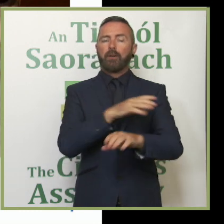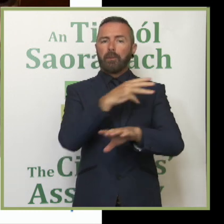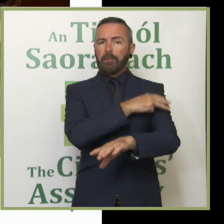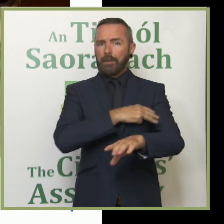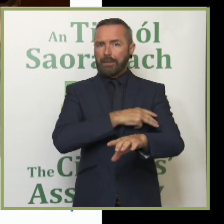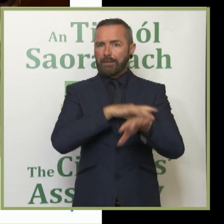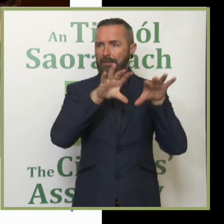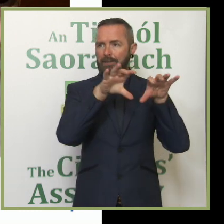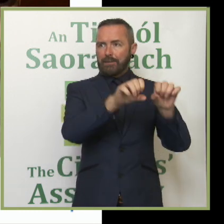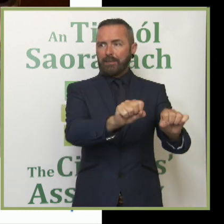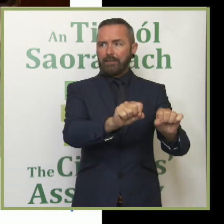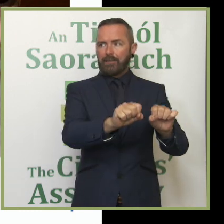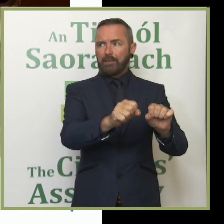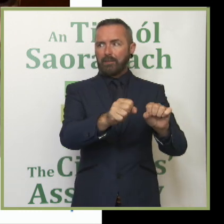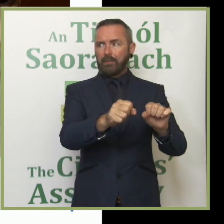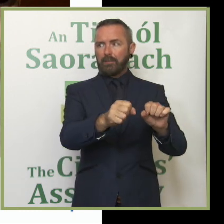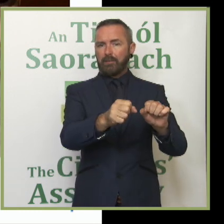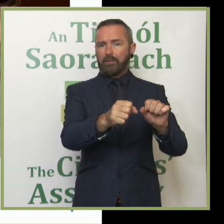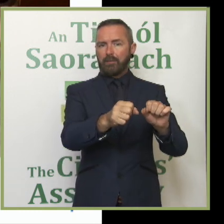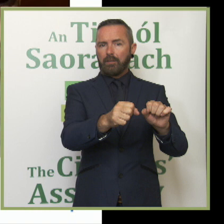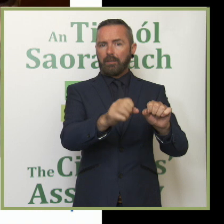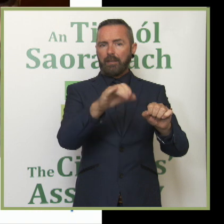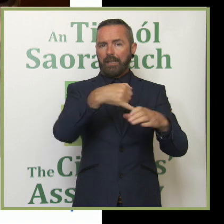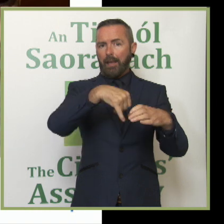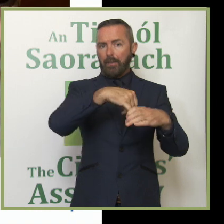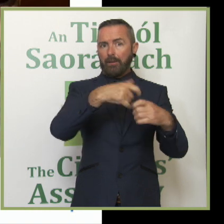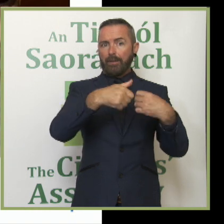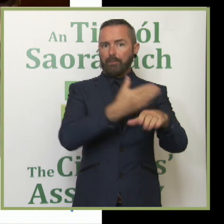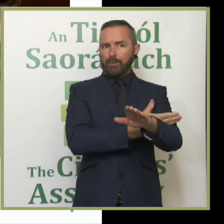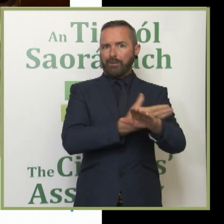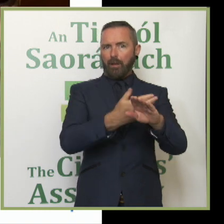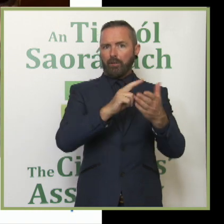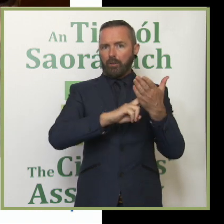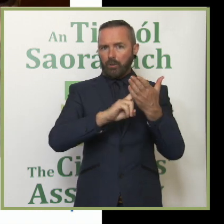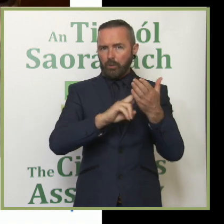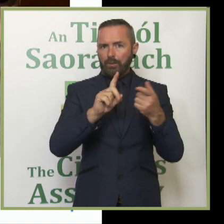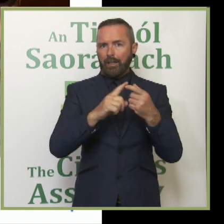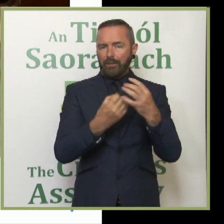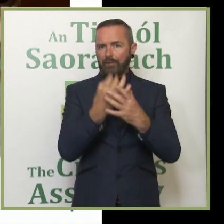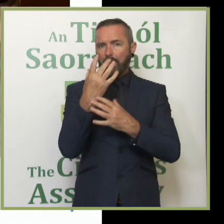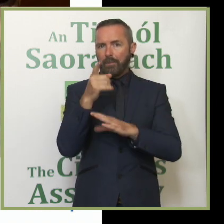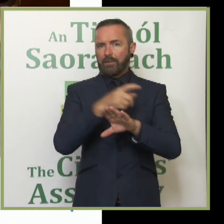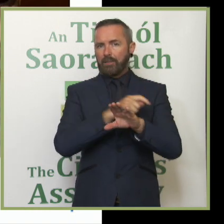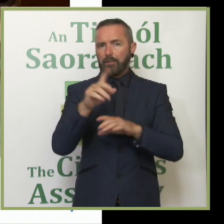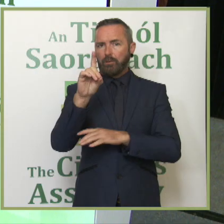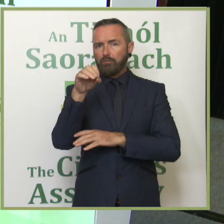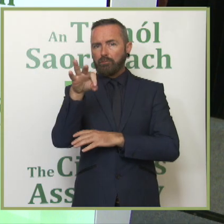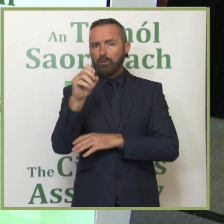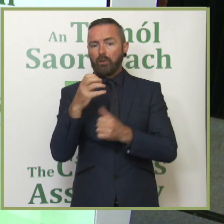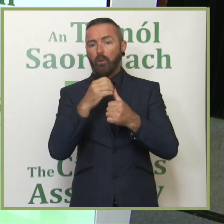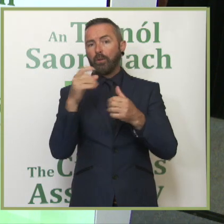seizing precursor chemicals, which are an indication of manufacturing taking place within a country, for another 6